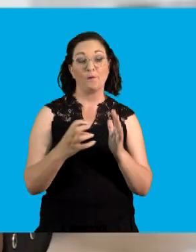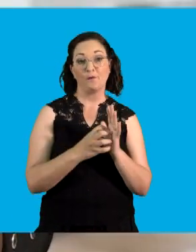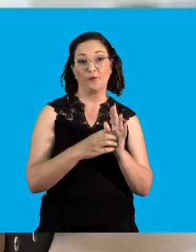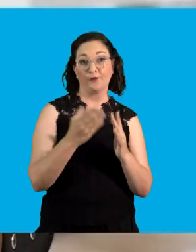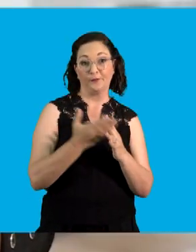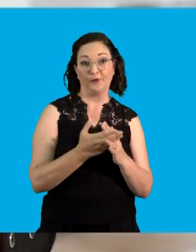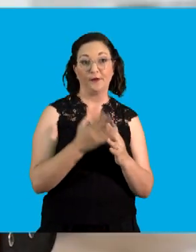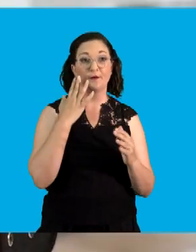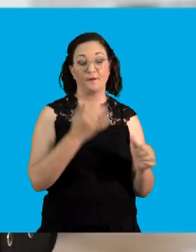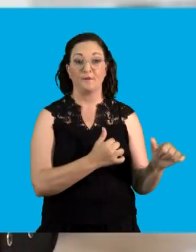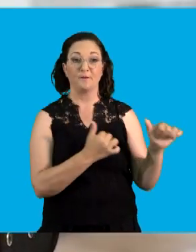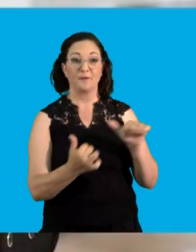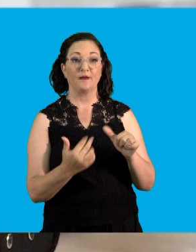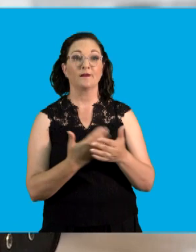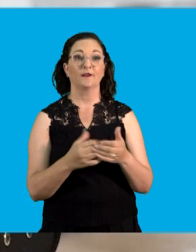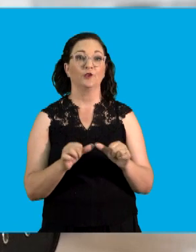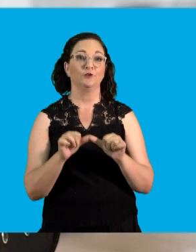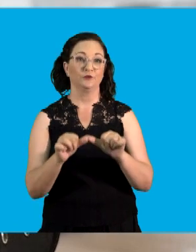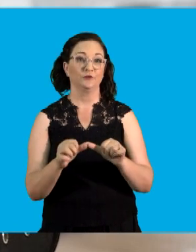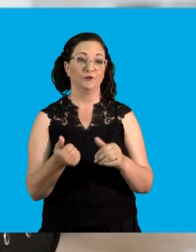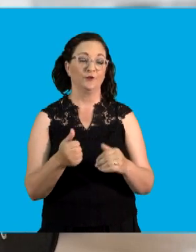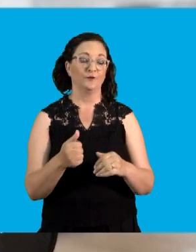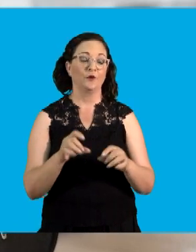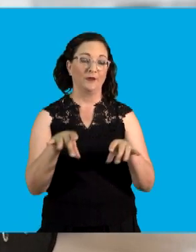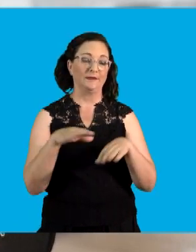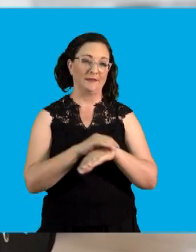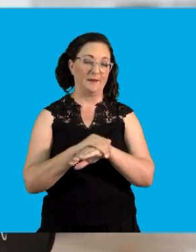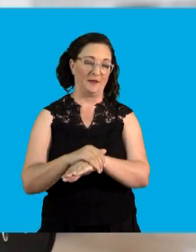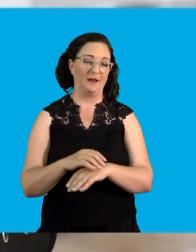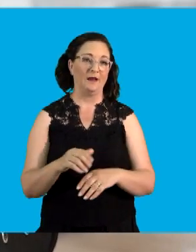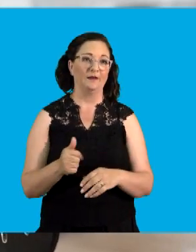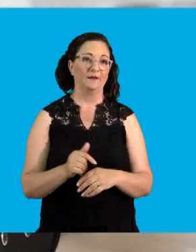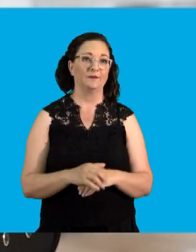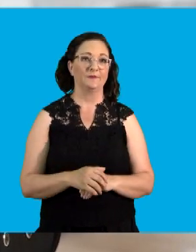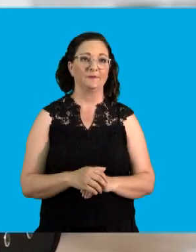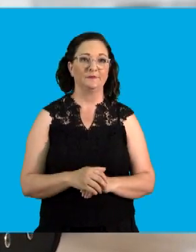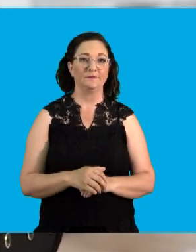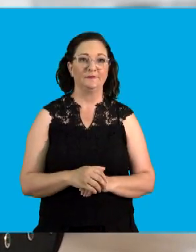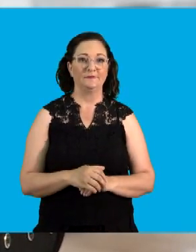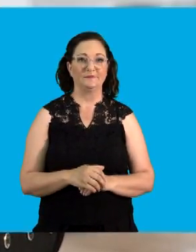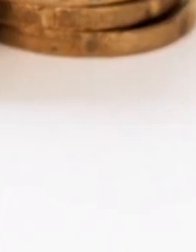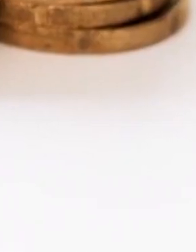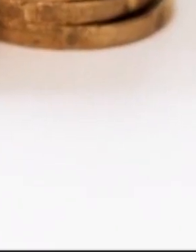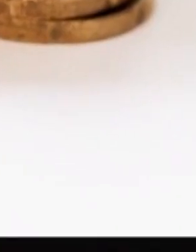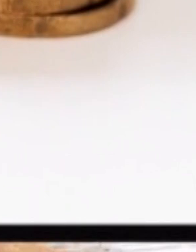quick ad break, and when we come back, we continue with our exam guide, grade 10 business studies. I'll see you just now.